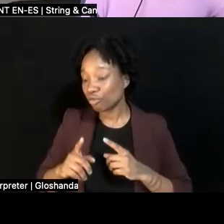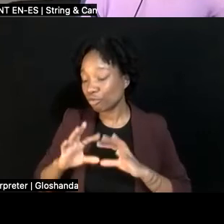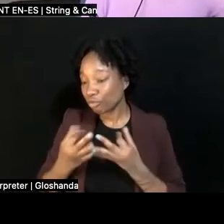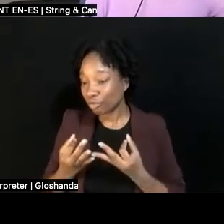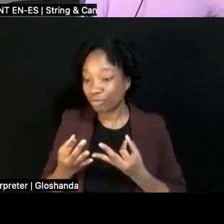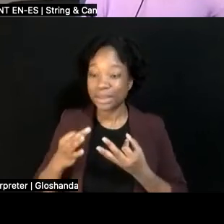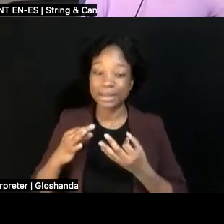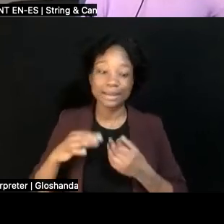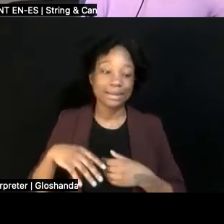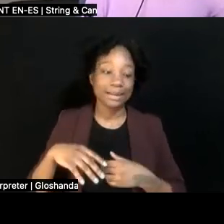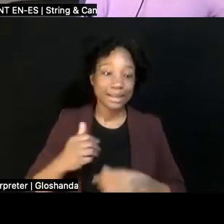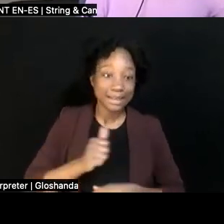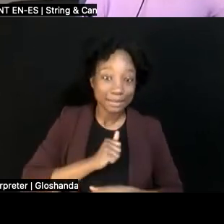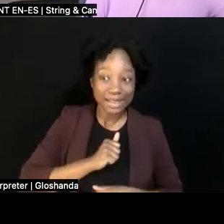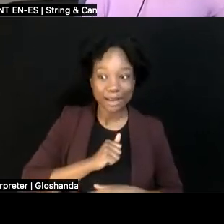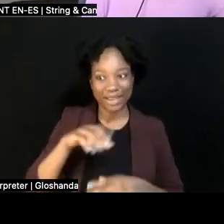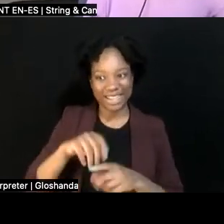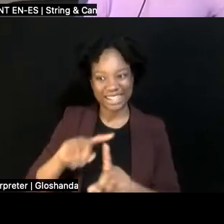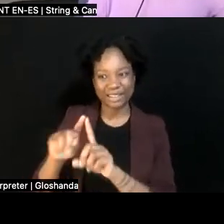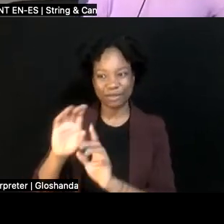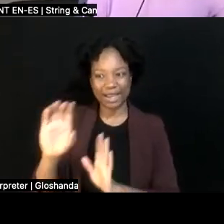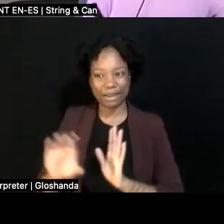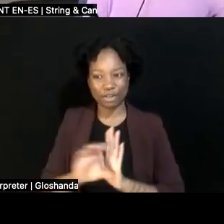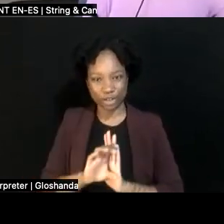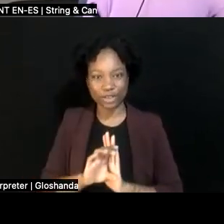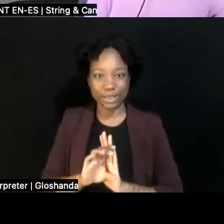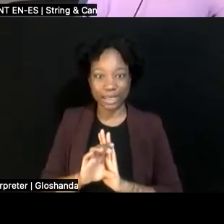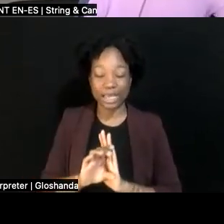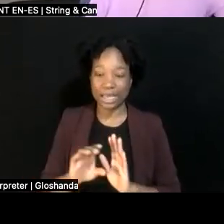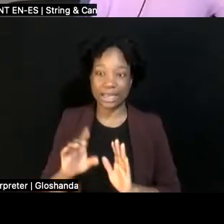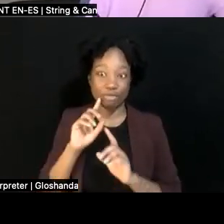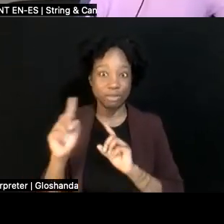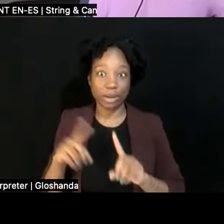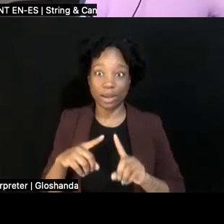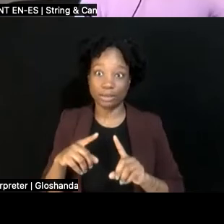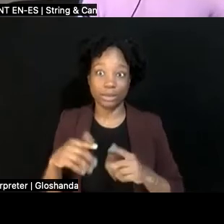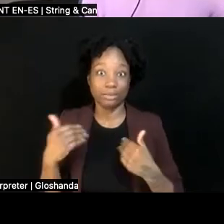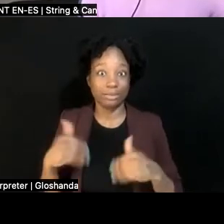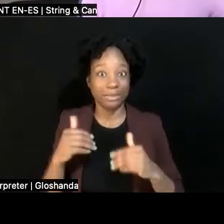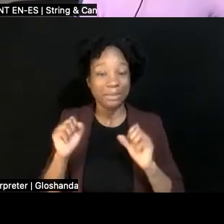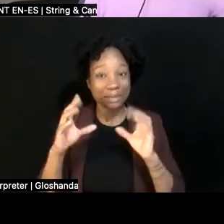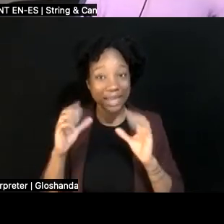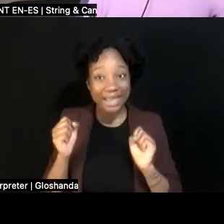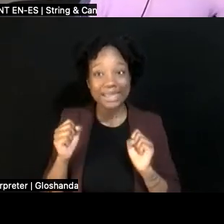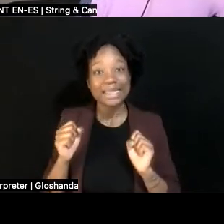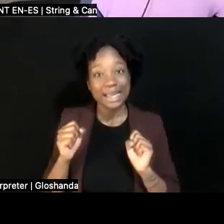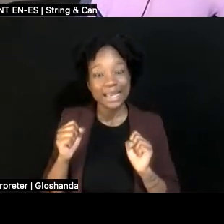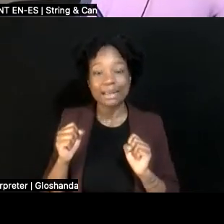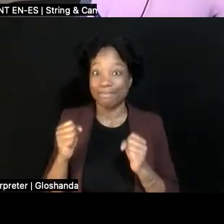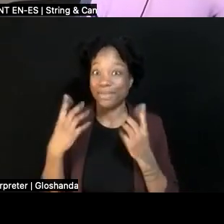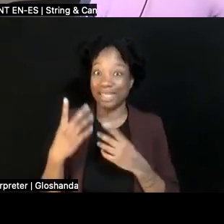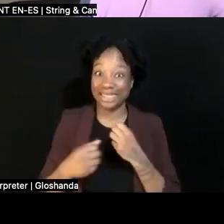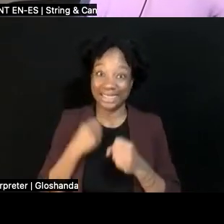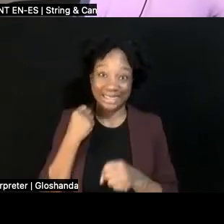was mind-blowing. And for years, I have been told when I would pitch an idea to a studio or even an